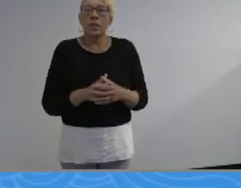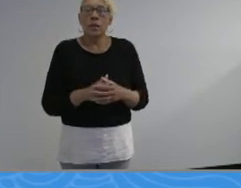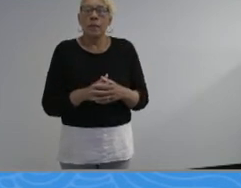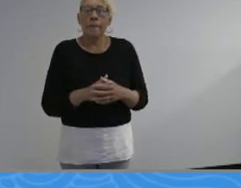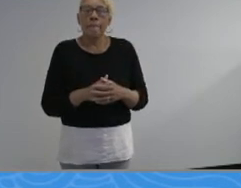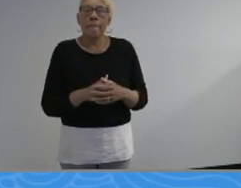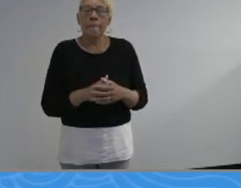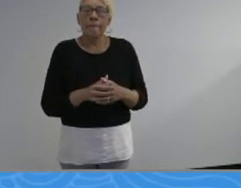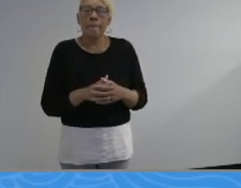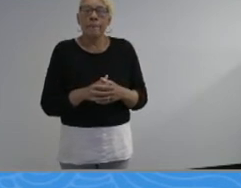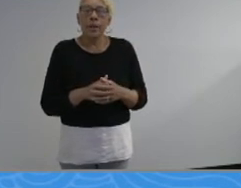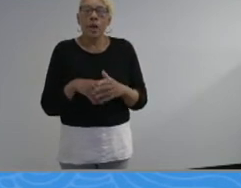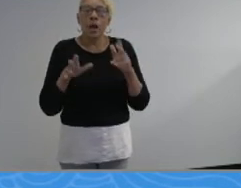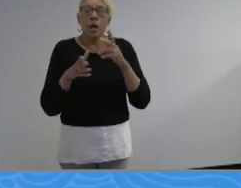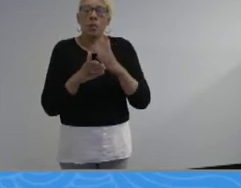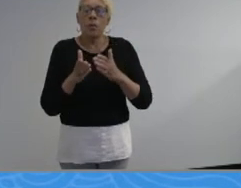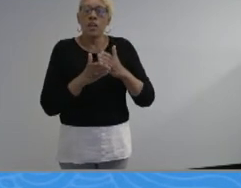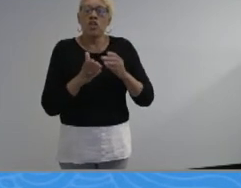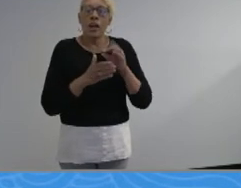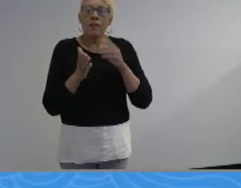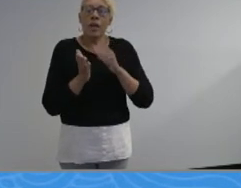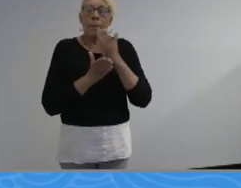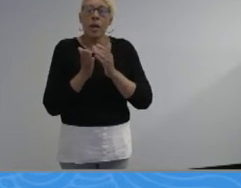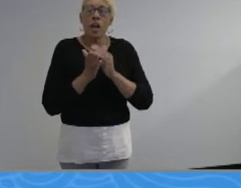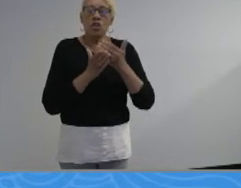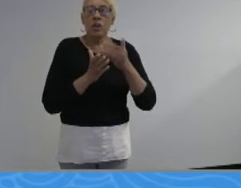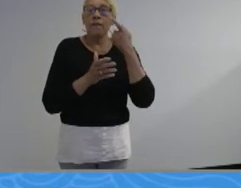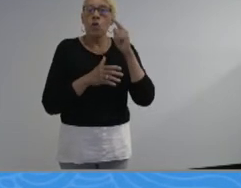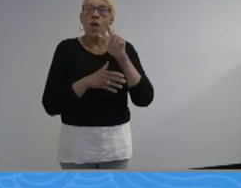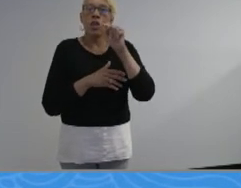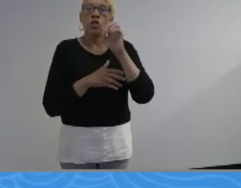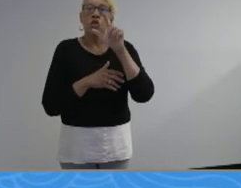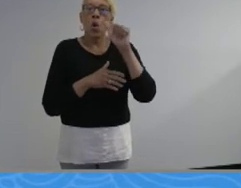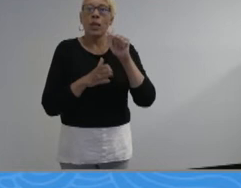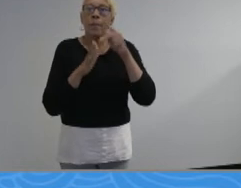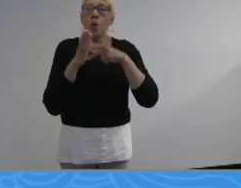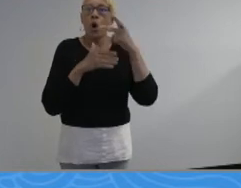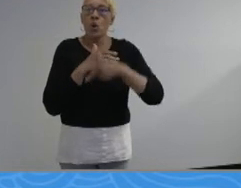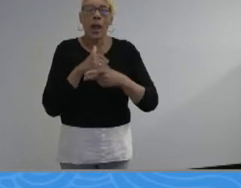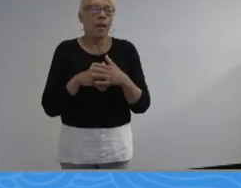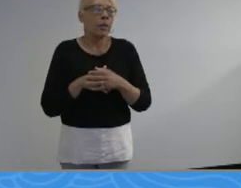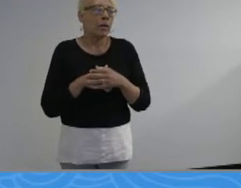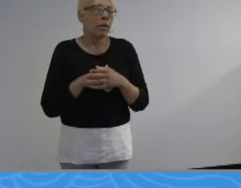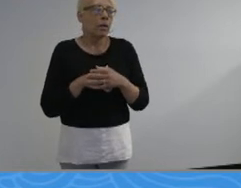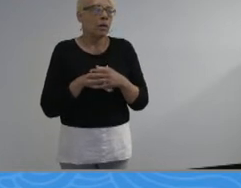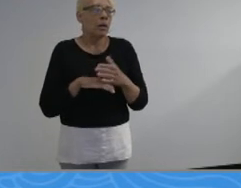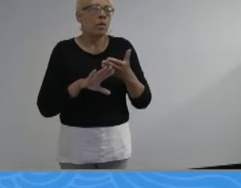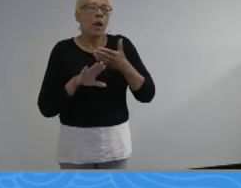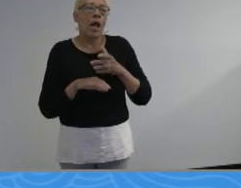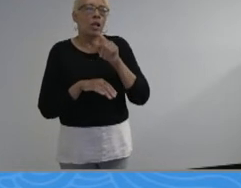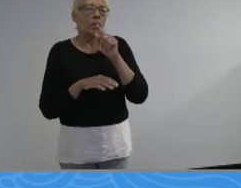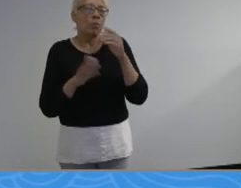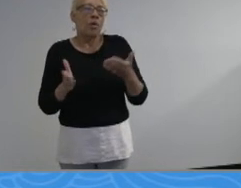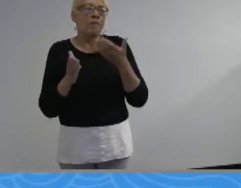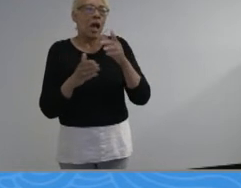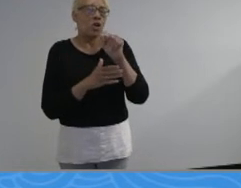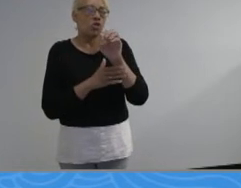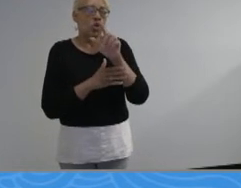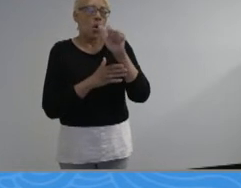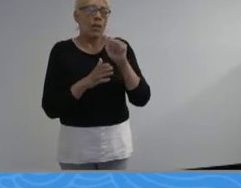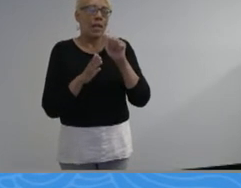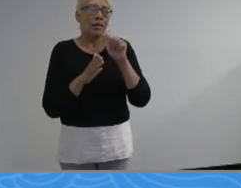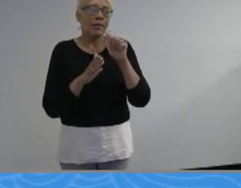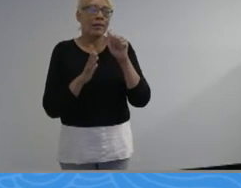We propose a portion of the budget to allocate TOLA pilot program, hire TOLA leaders, and provide any